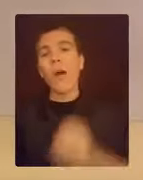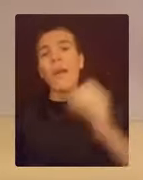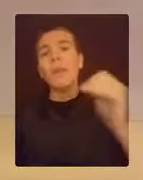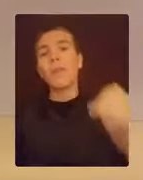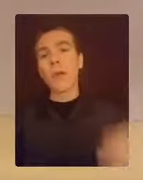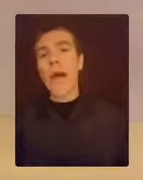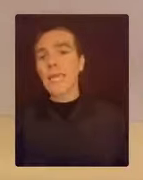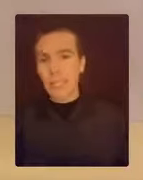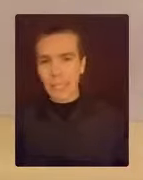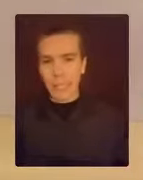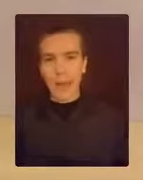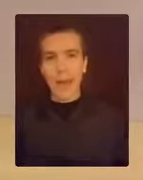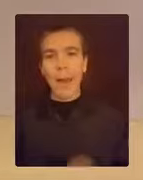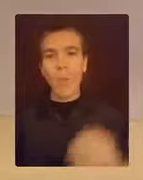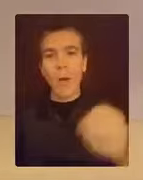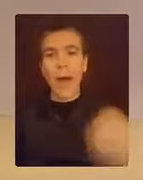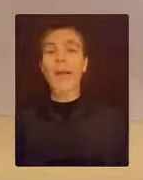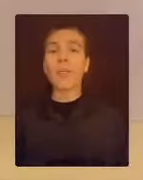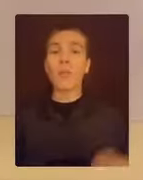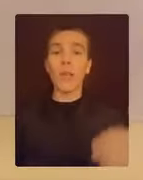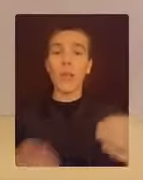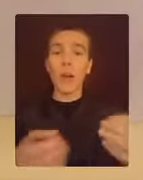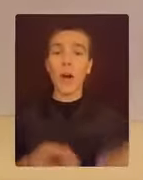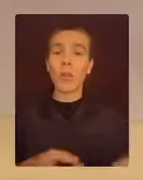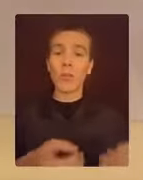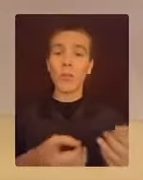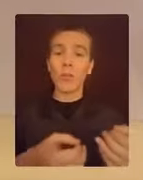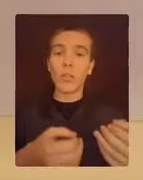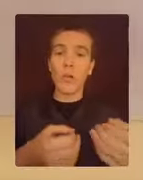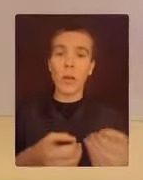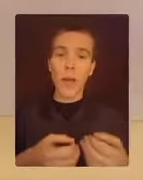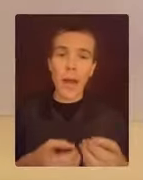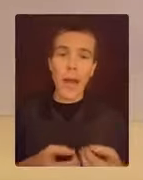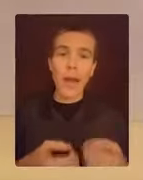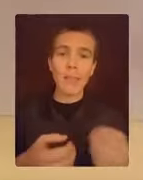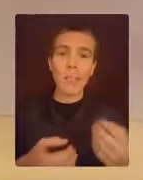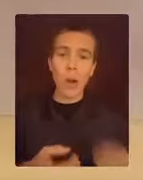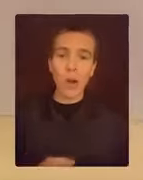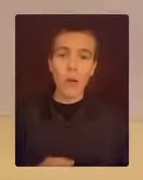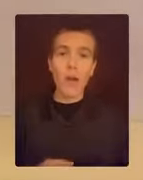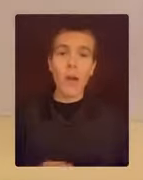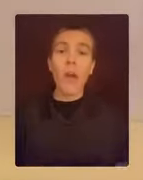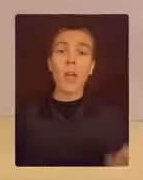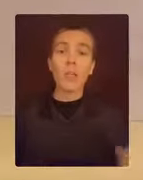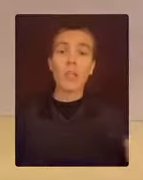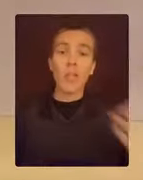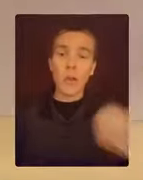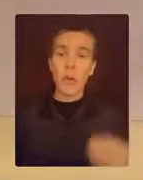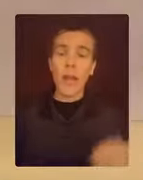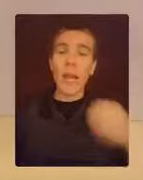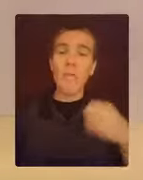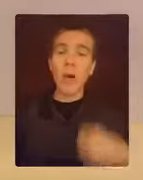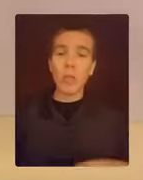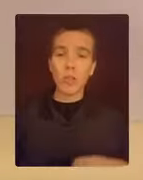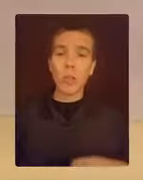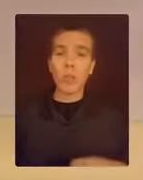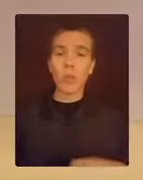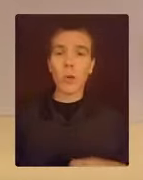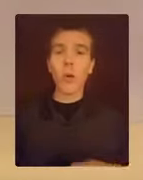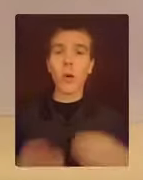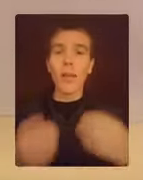So in practicing that, it will actually cause you to, in turn, generate